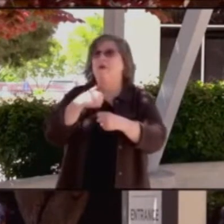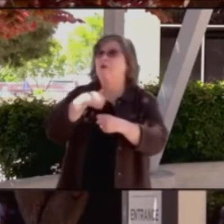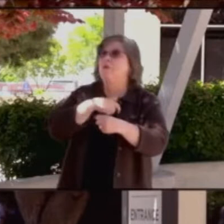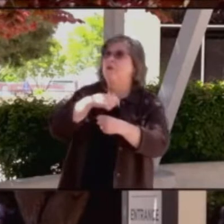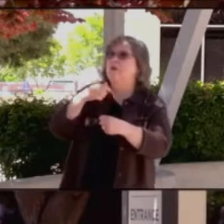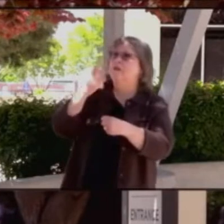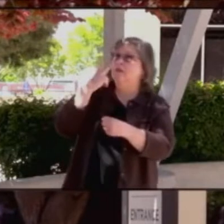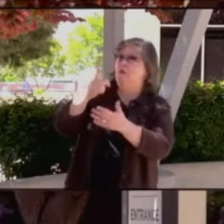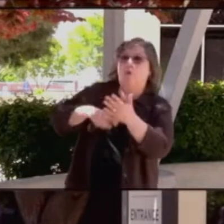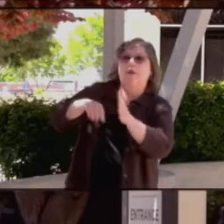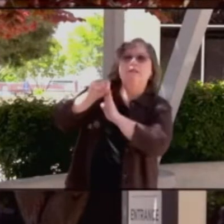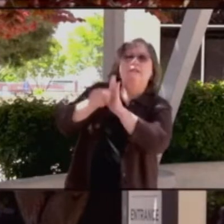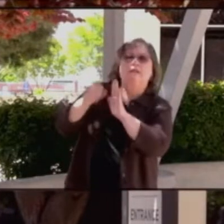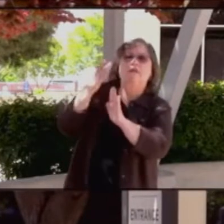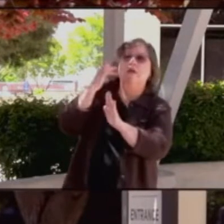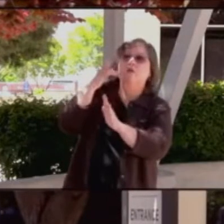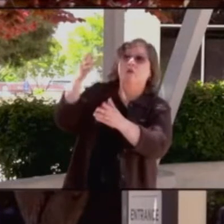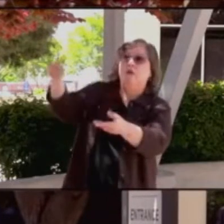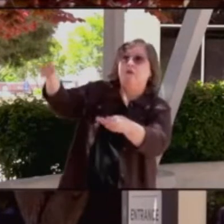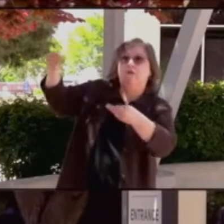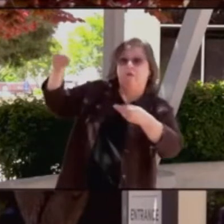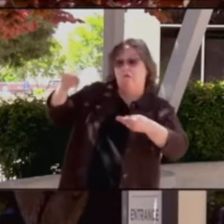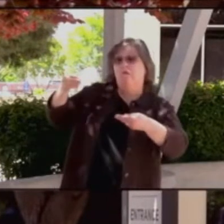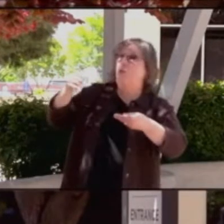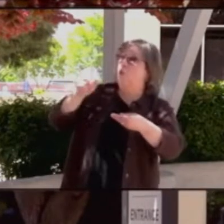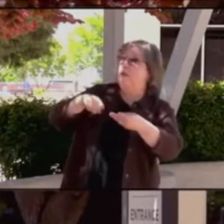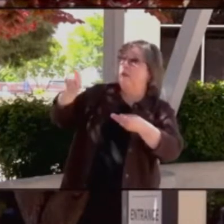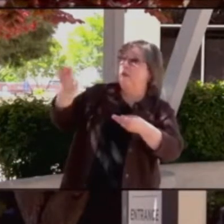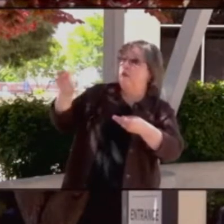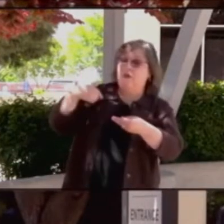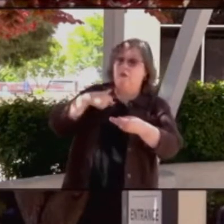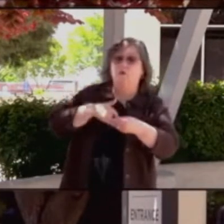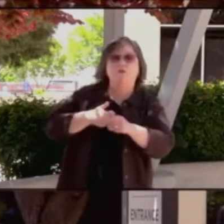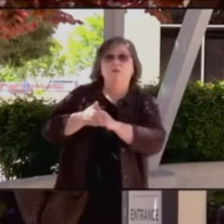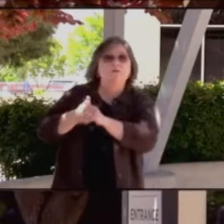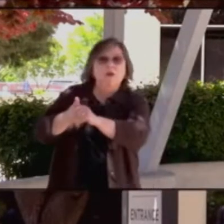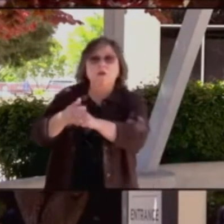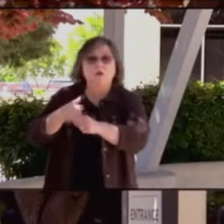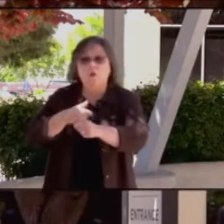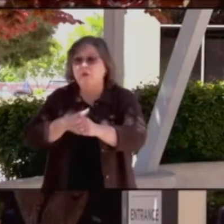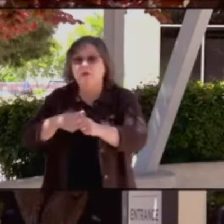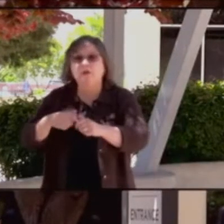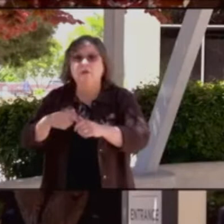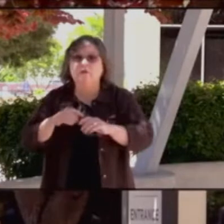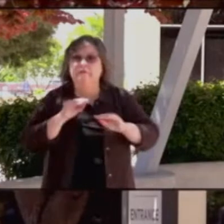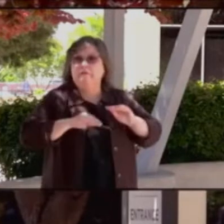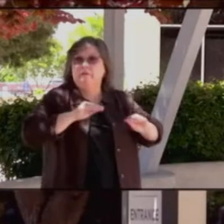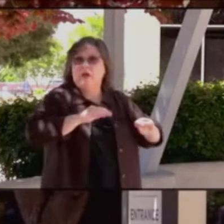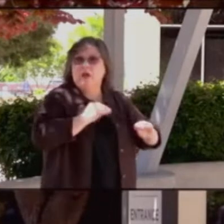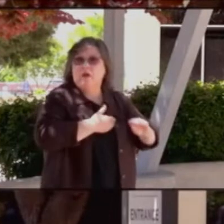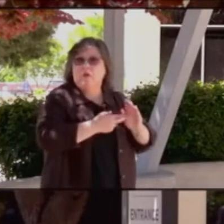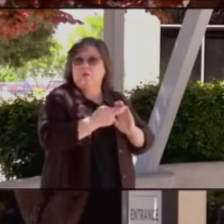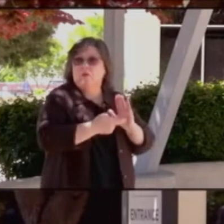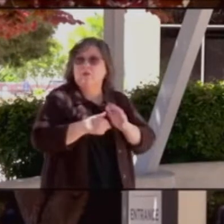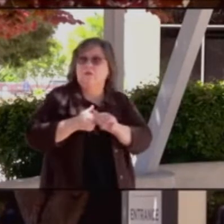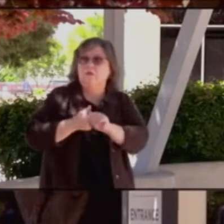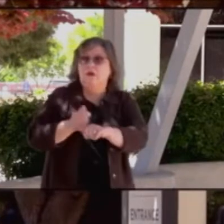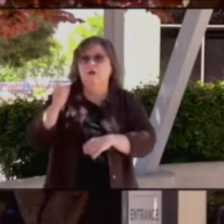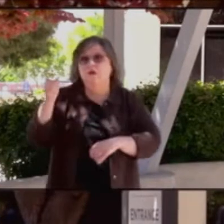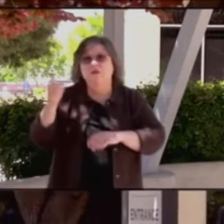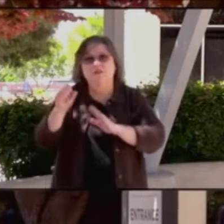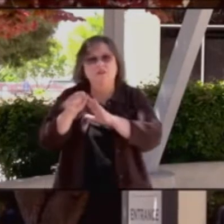place and impress on that. So we'll see what rules the state specifically has. I do think